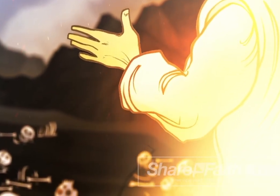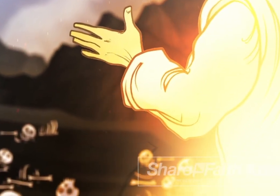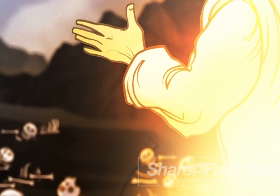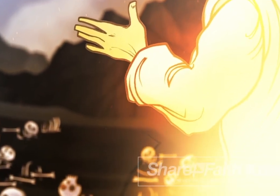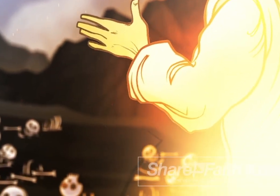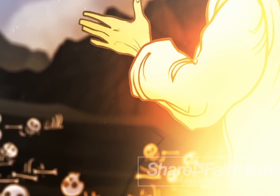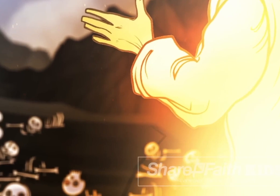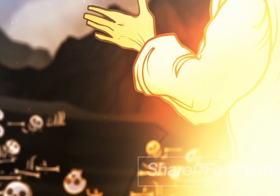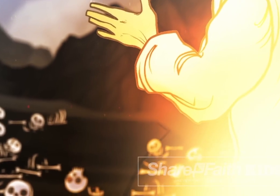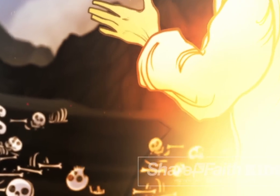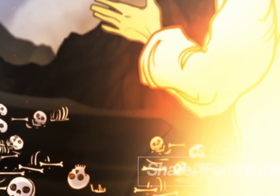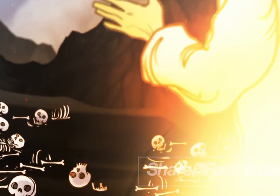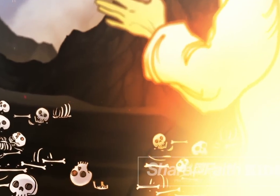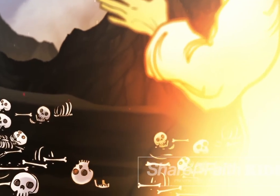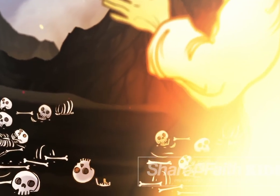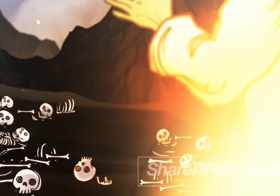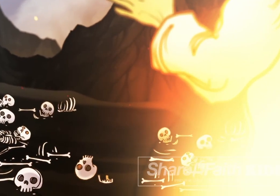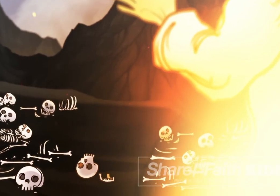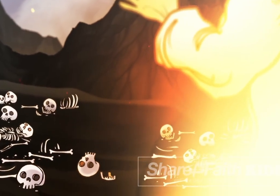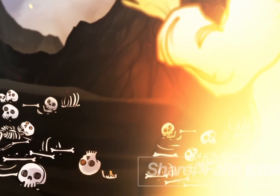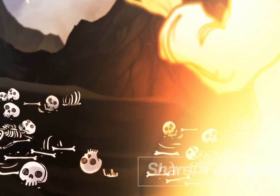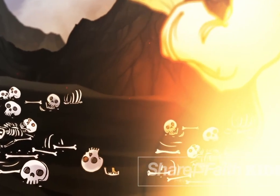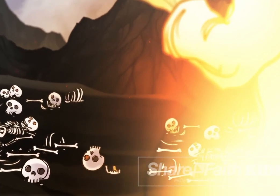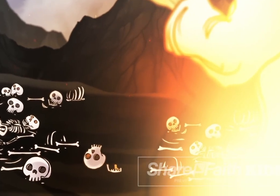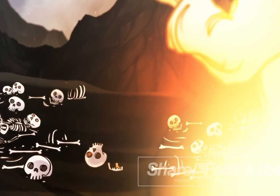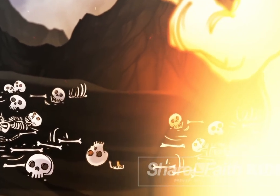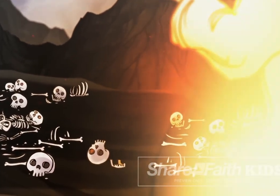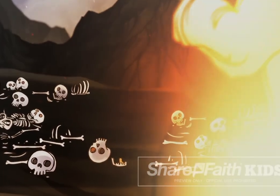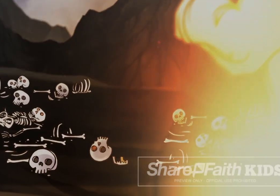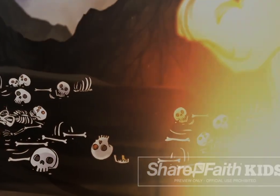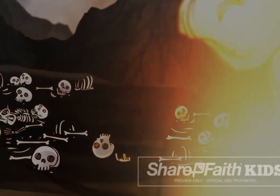then you will know that I am the Lord.